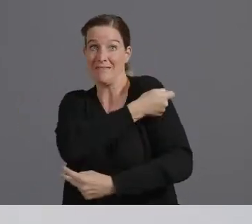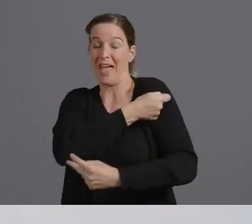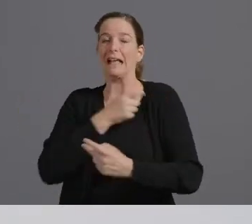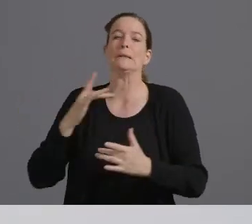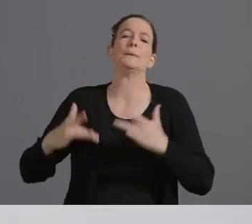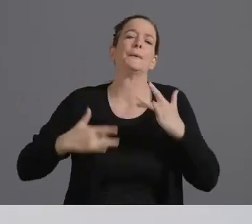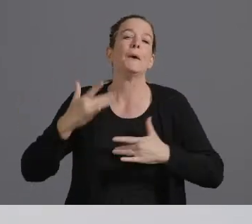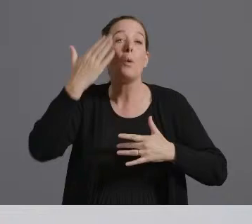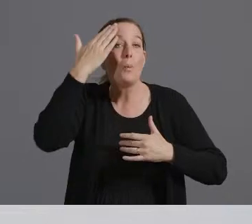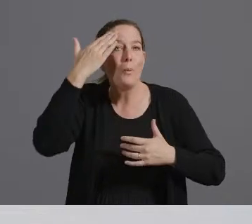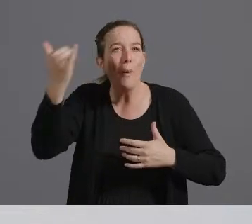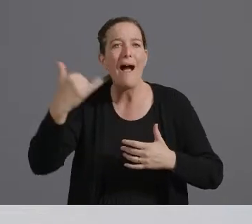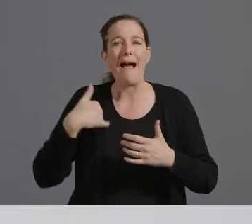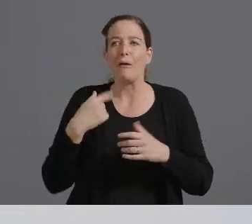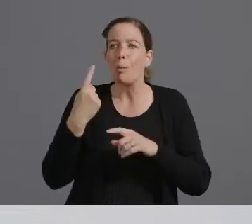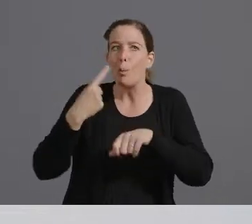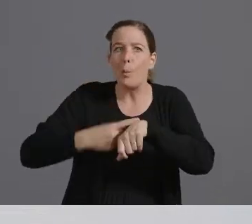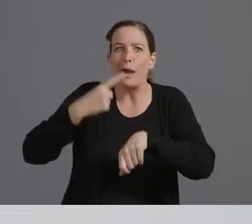shot,